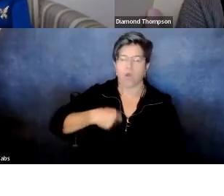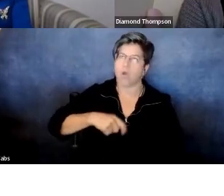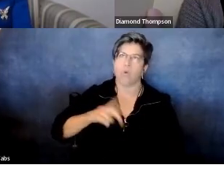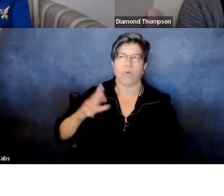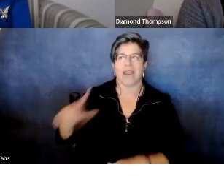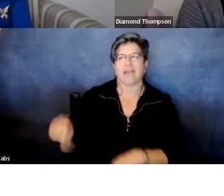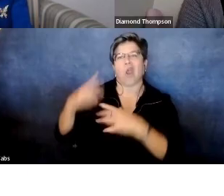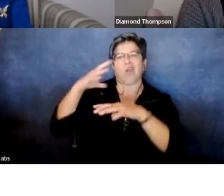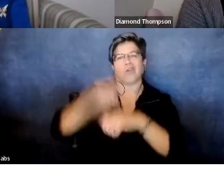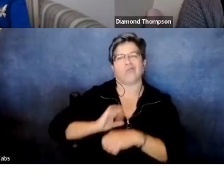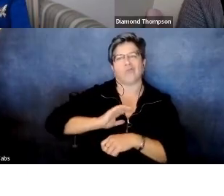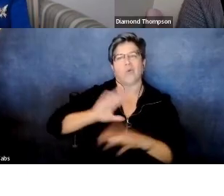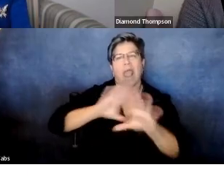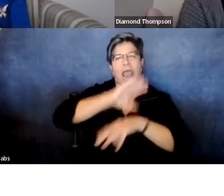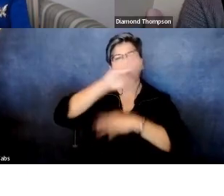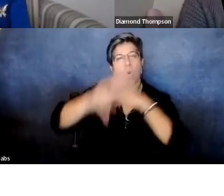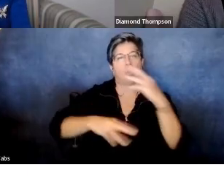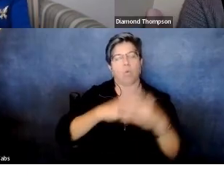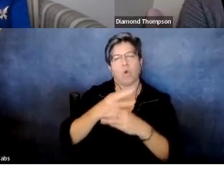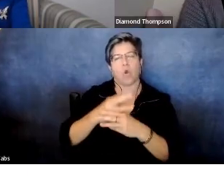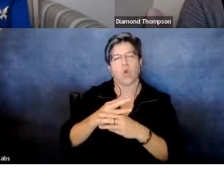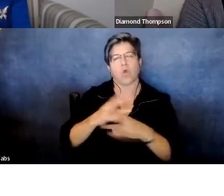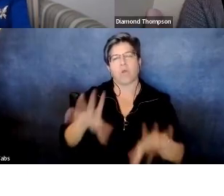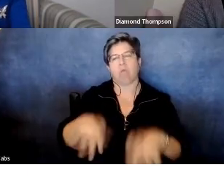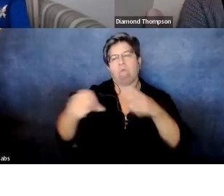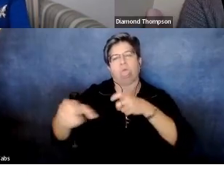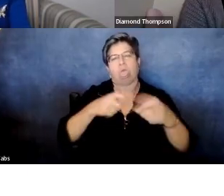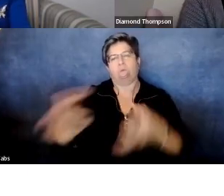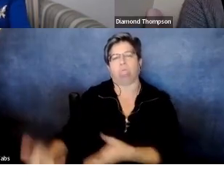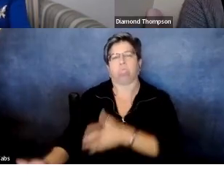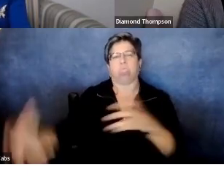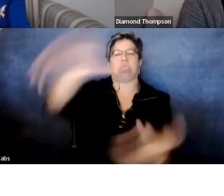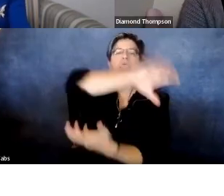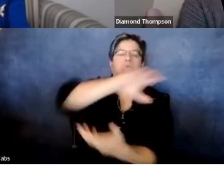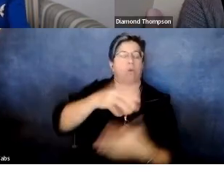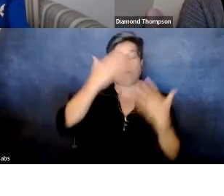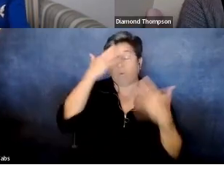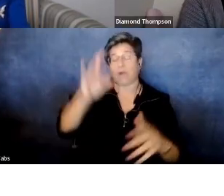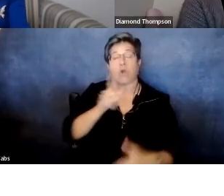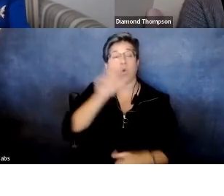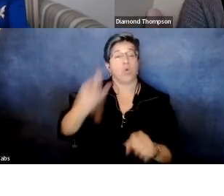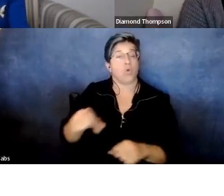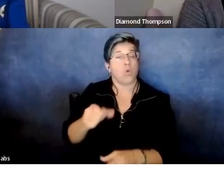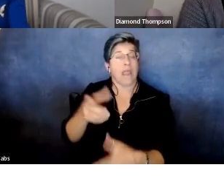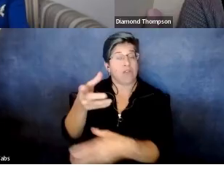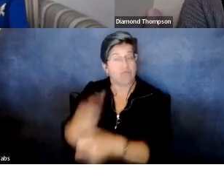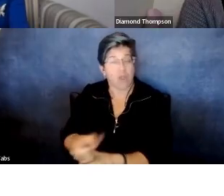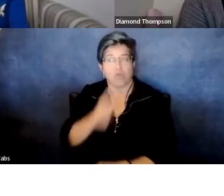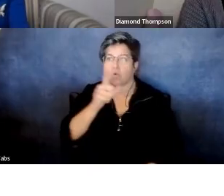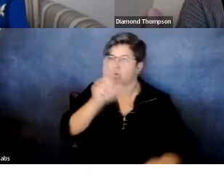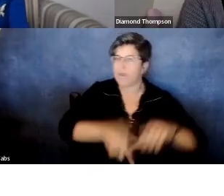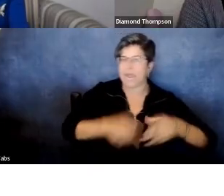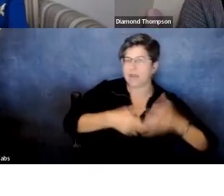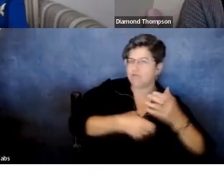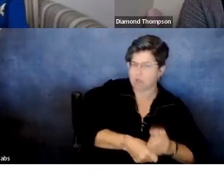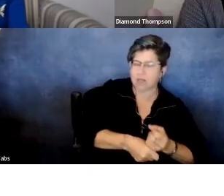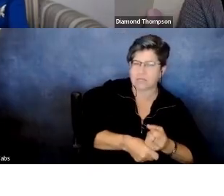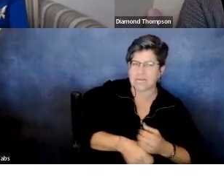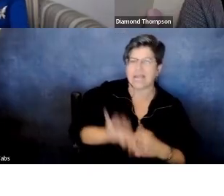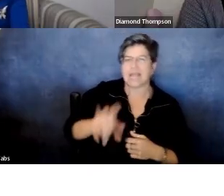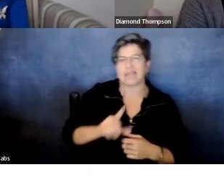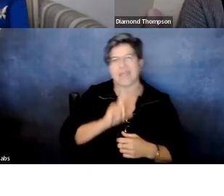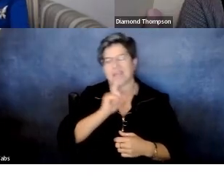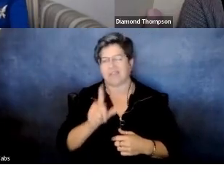used to our worlds being turned upside down. We never know who we can trust, who we can't trust, and that is